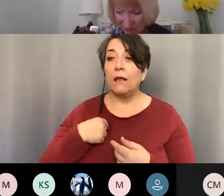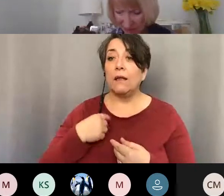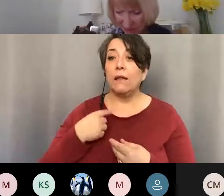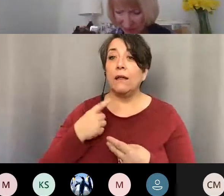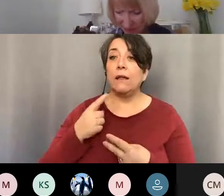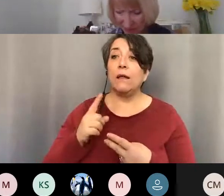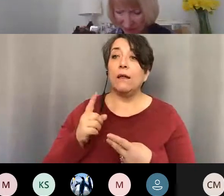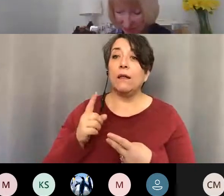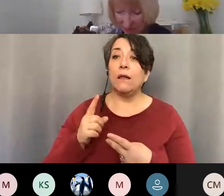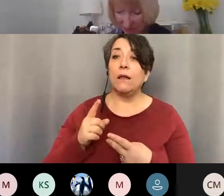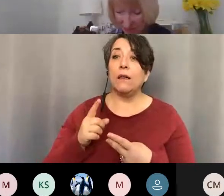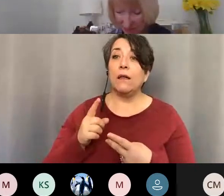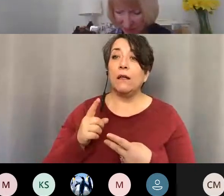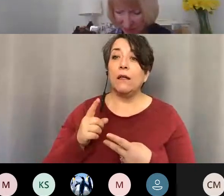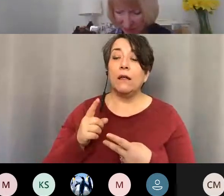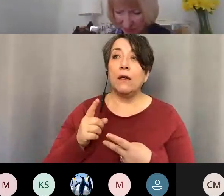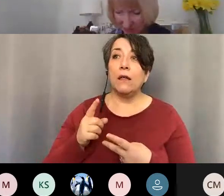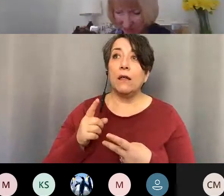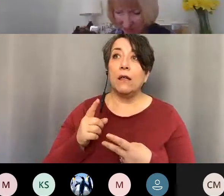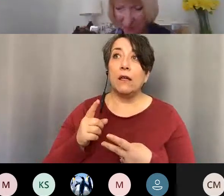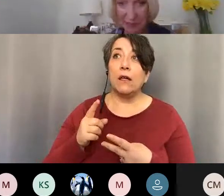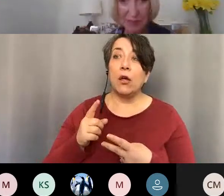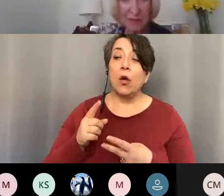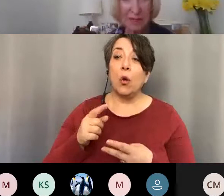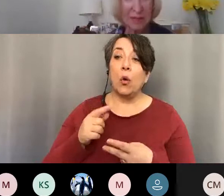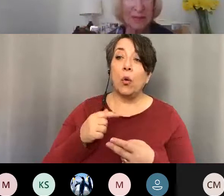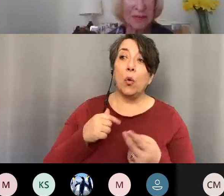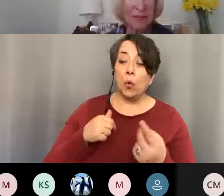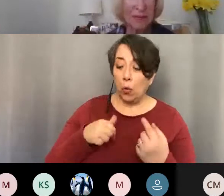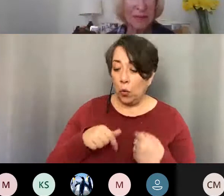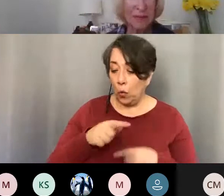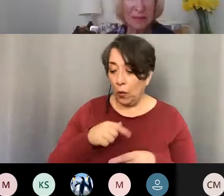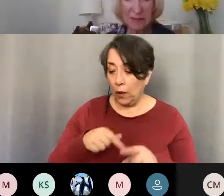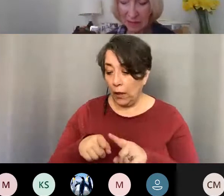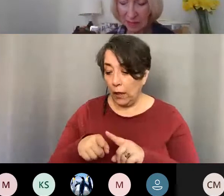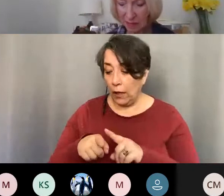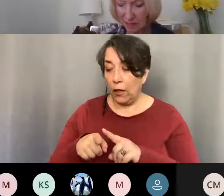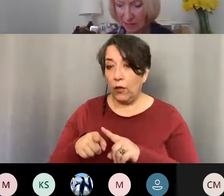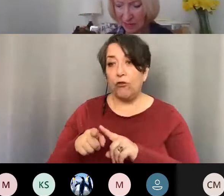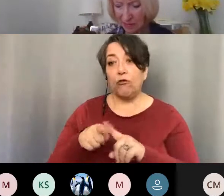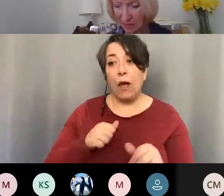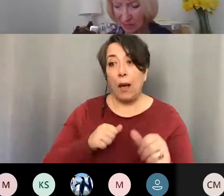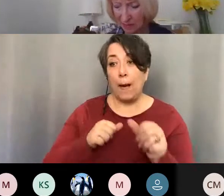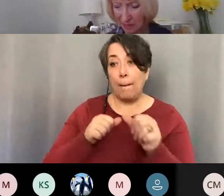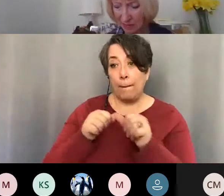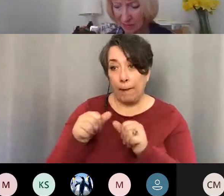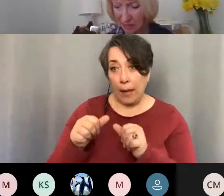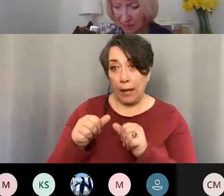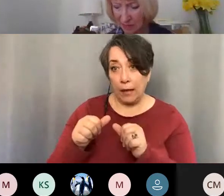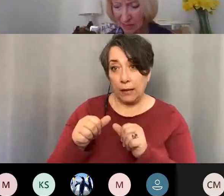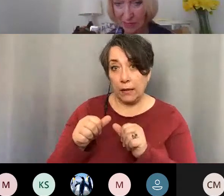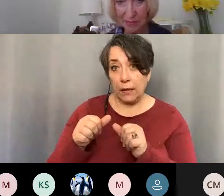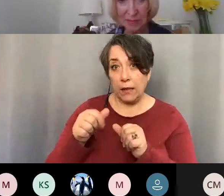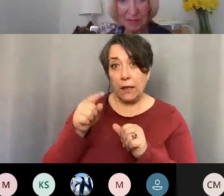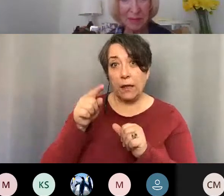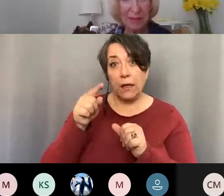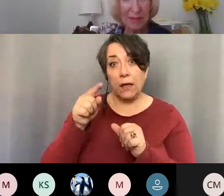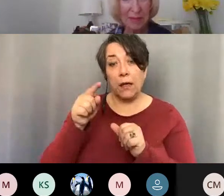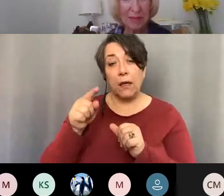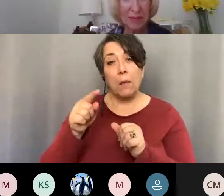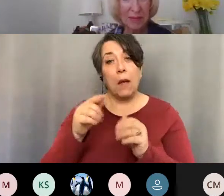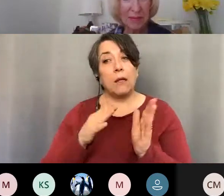while we do our best on our side, unfortunately, Maria's line is badly